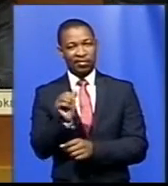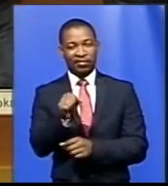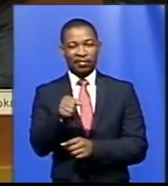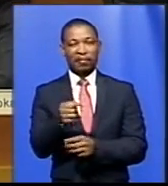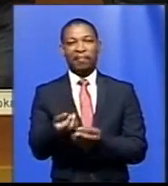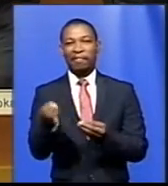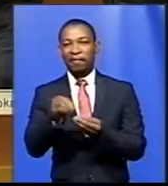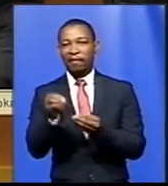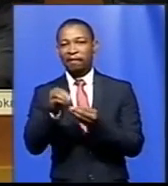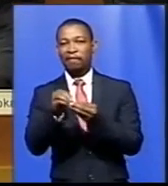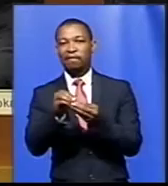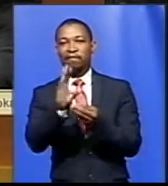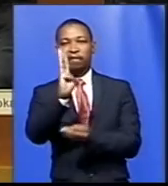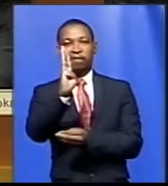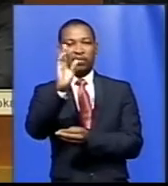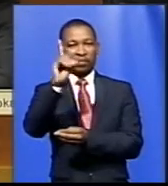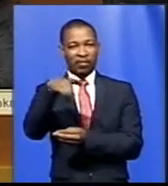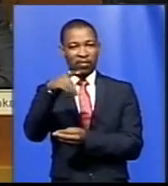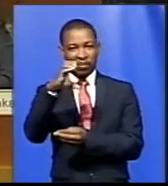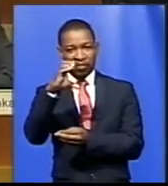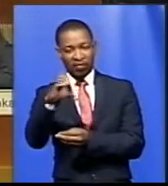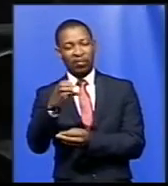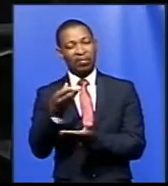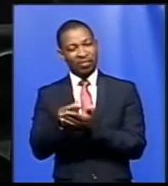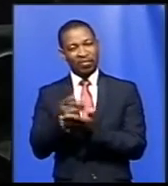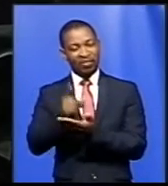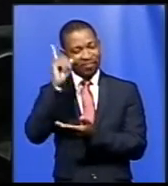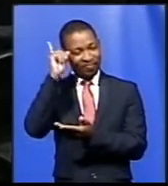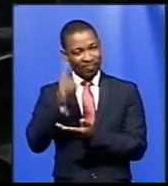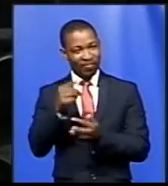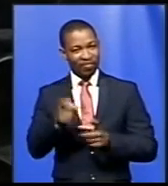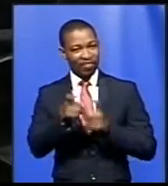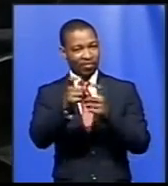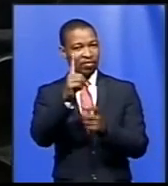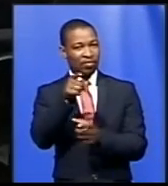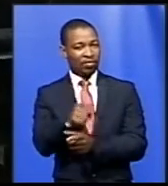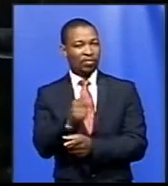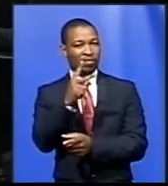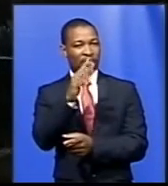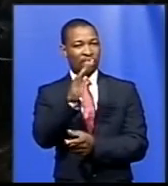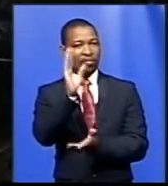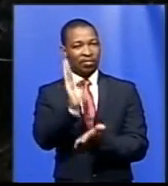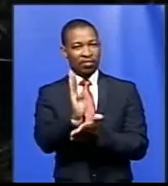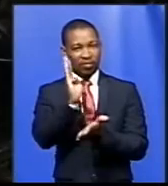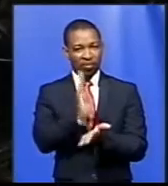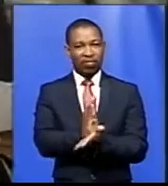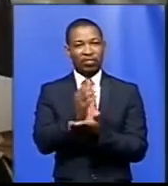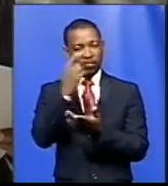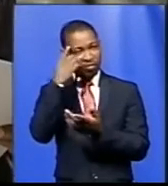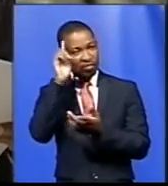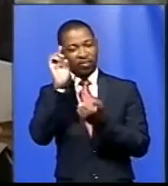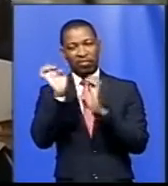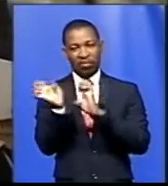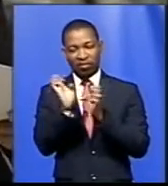addition, the Botswana Power Corporation requires cash injection of 1.35 billion to cater for emergency power